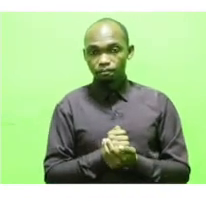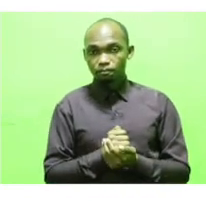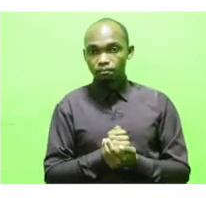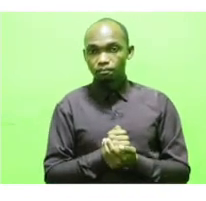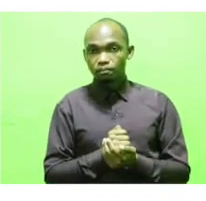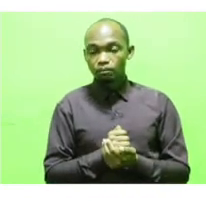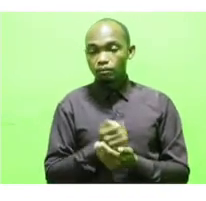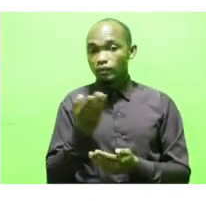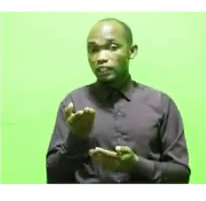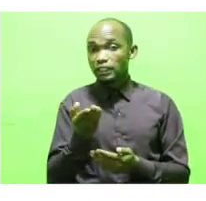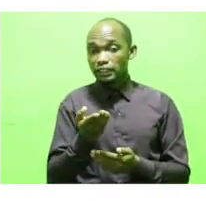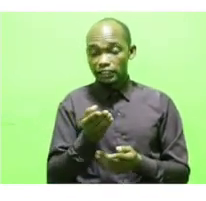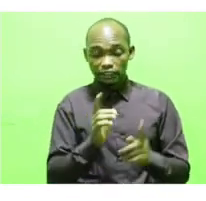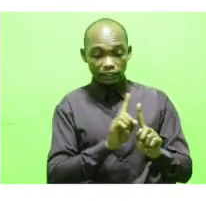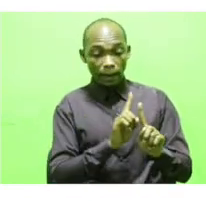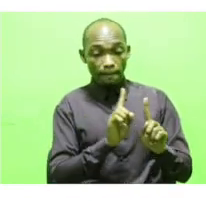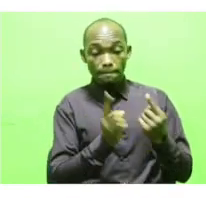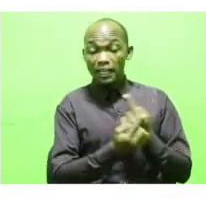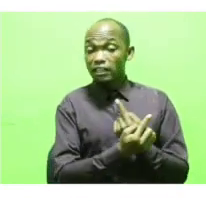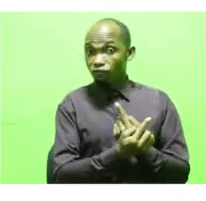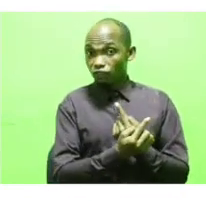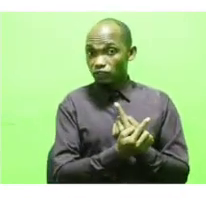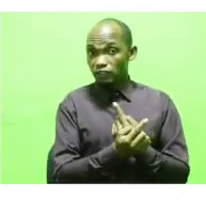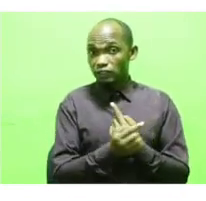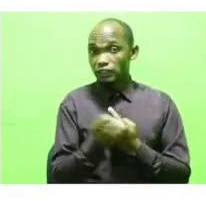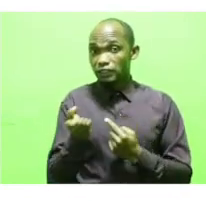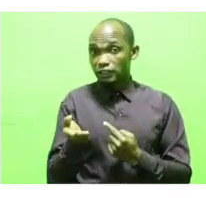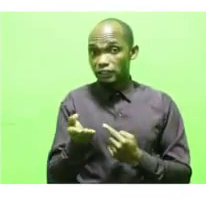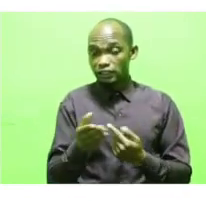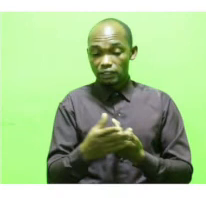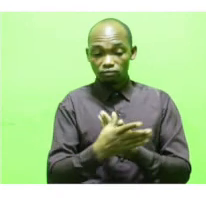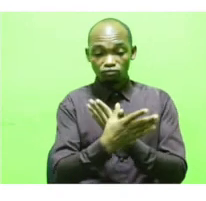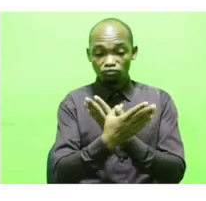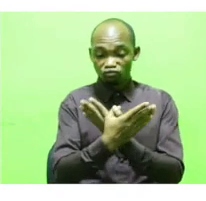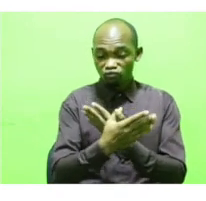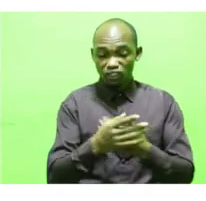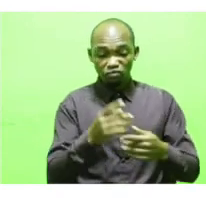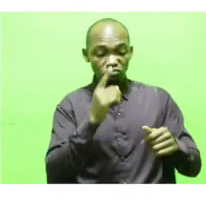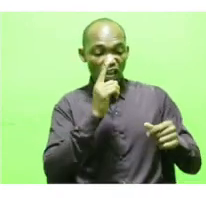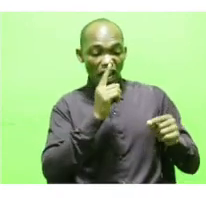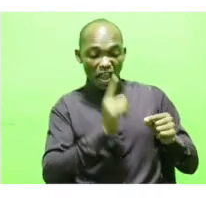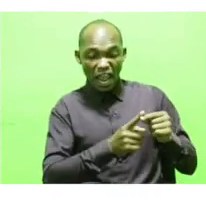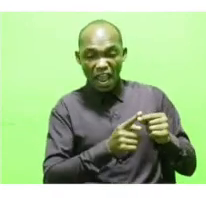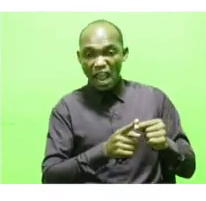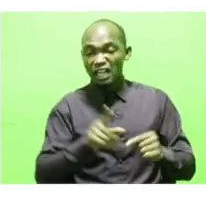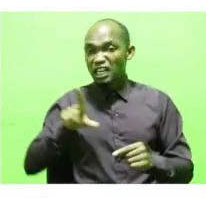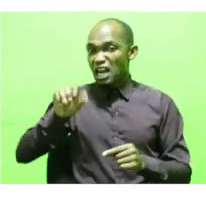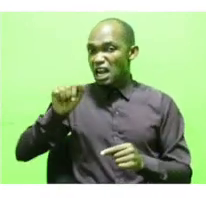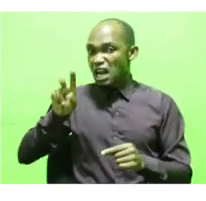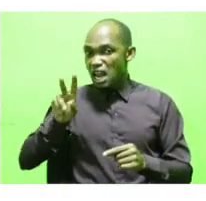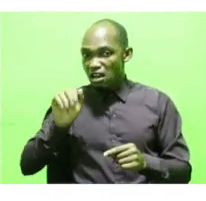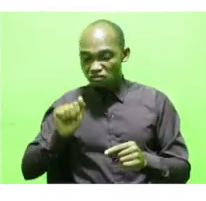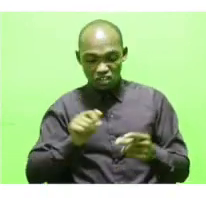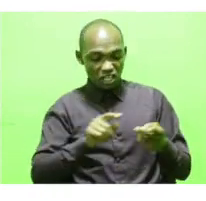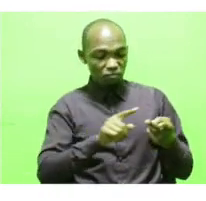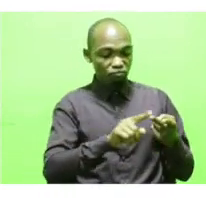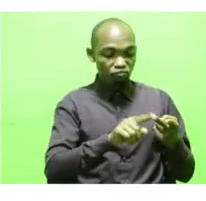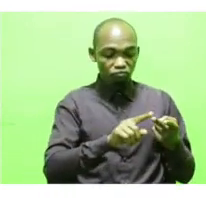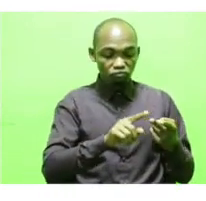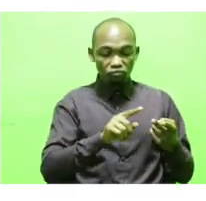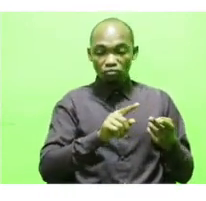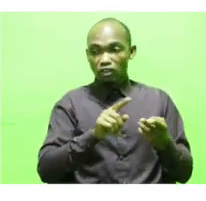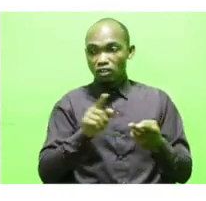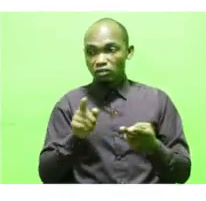complete metamorphosis, in which the egg, for instance, in butterflies, there's the egg, there's the larvae, which are also